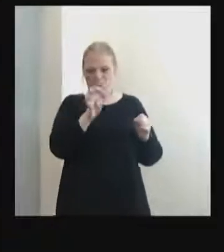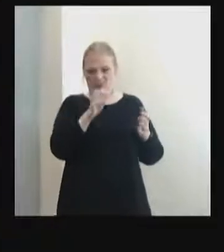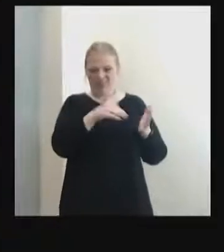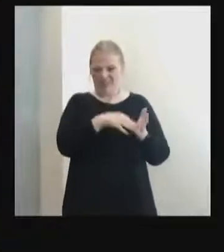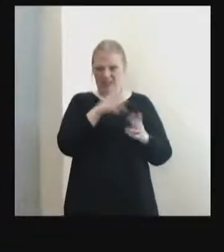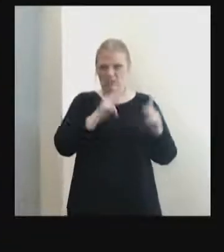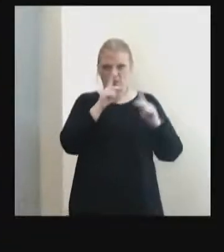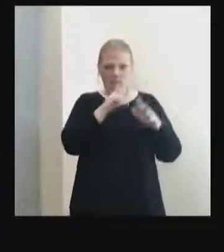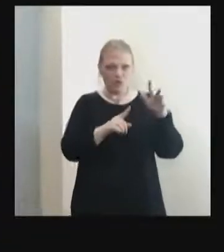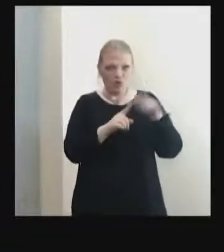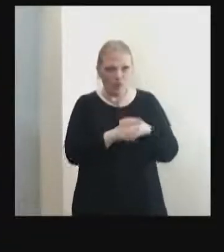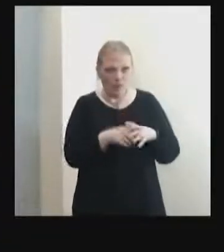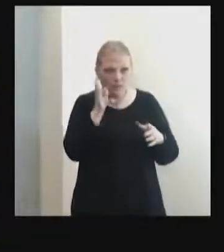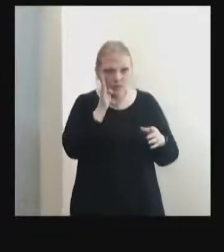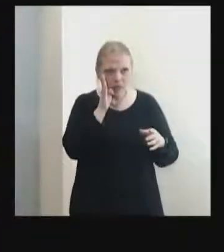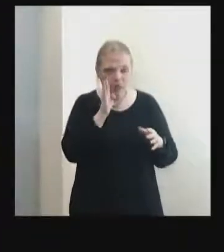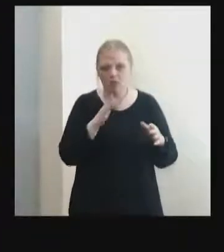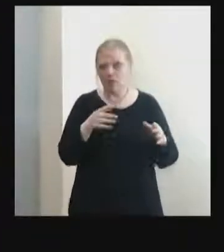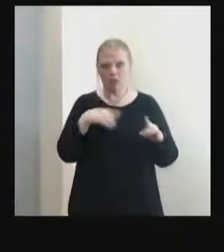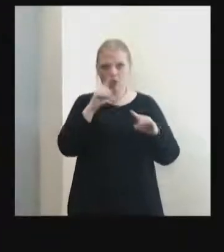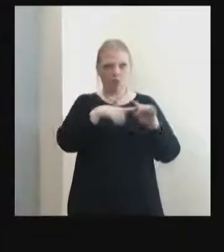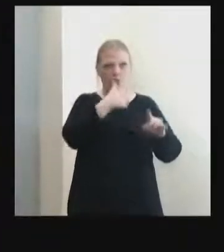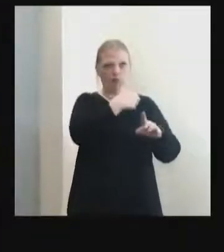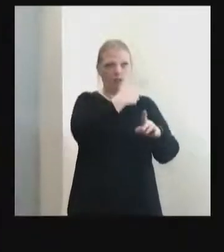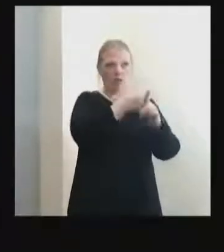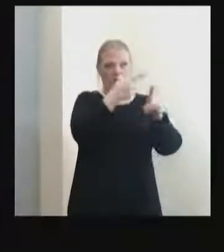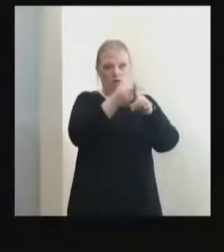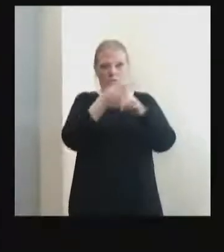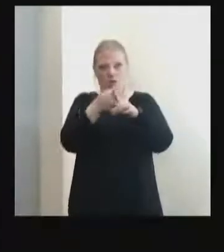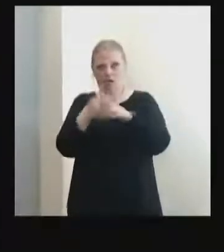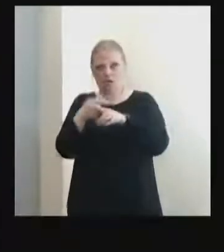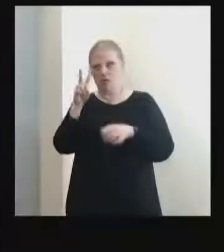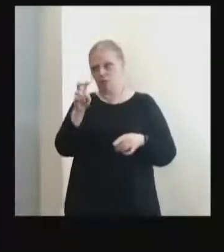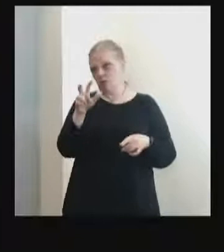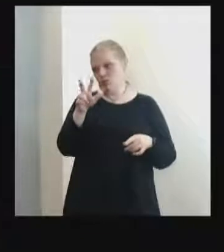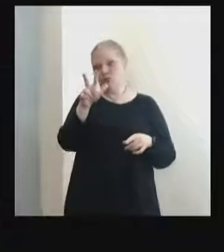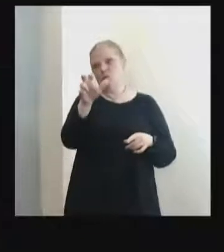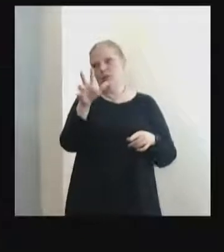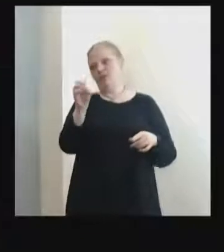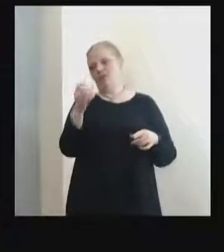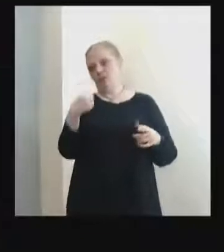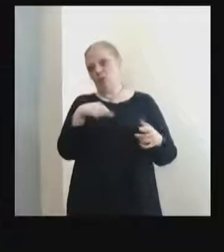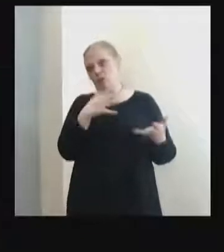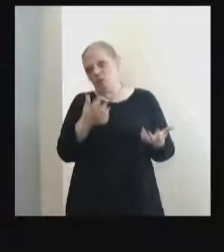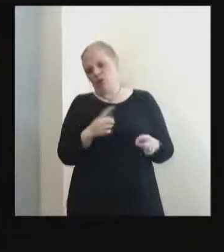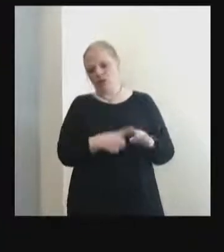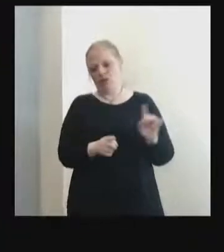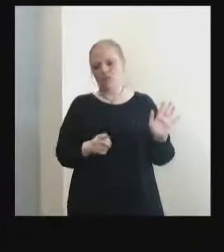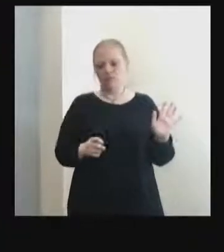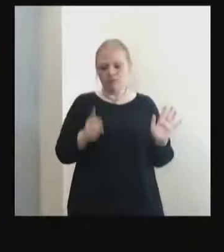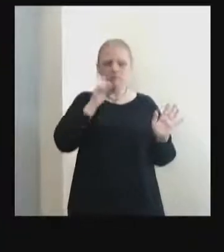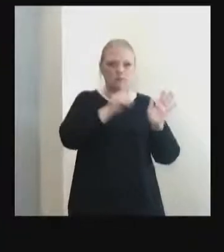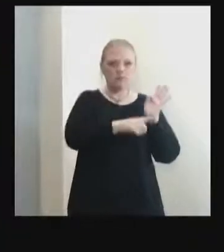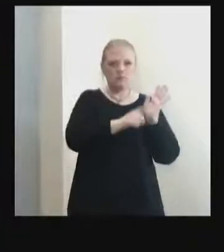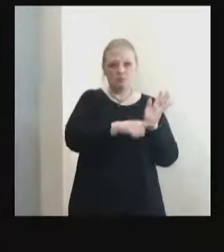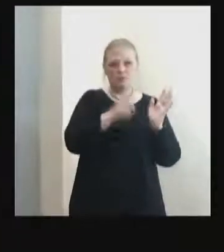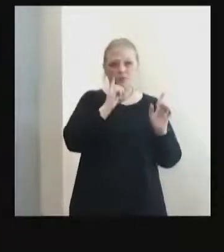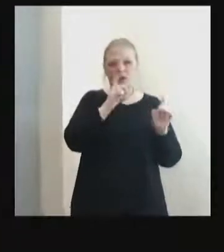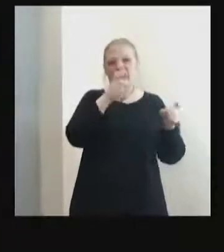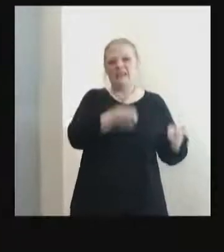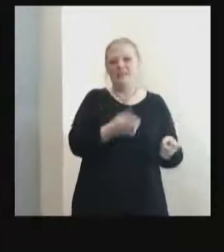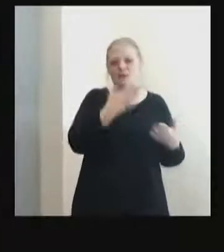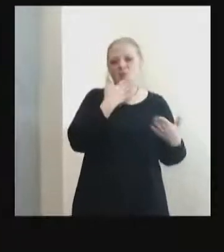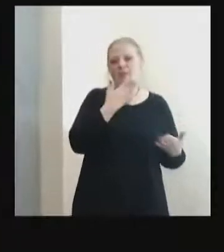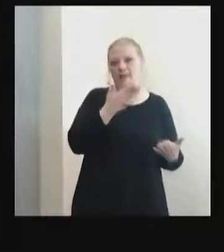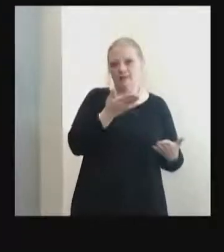people show up to get their drink, we're never going to be able to vaccinate the 350 people we'd like to do that day. But we are looking at giving a gift keepsake to thank